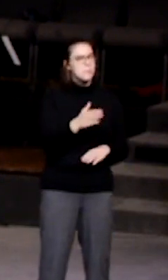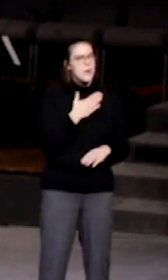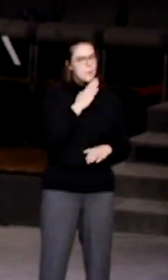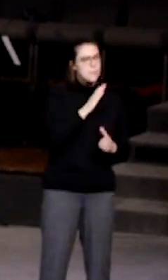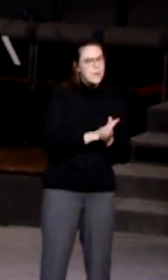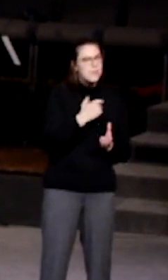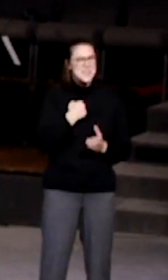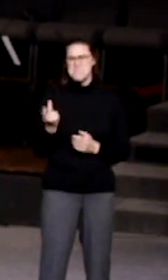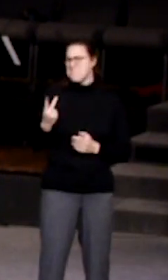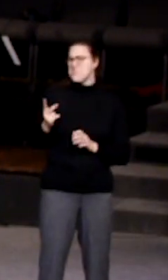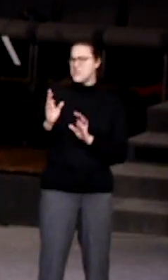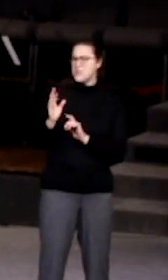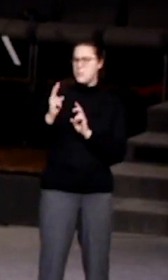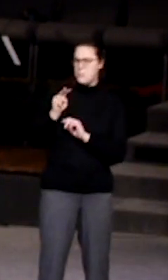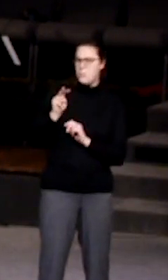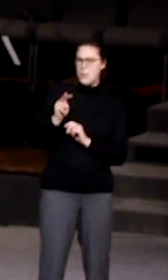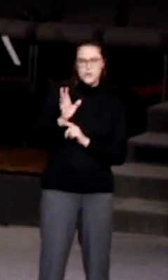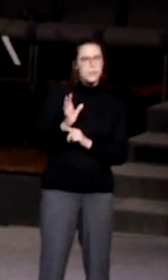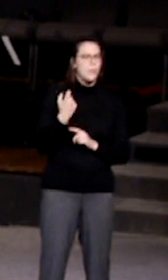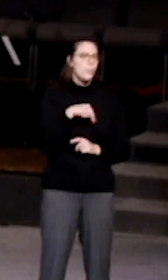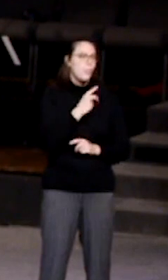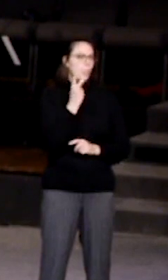just watch a movie. So we watched Sherlock Holmes,